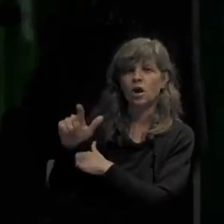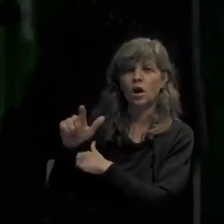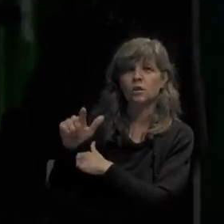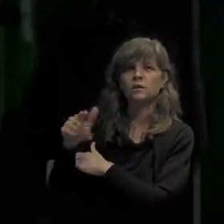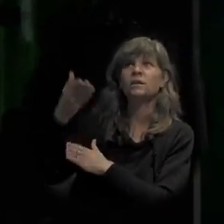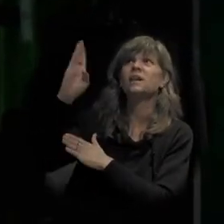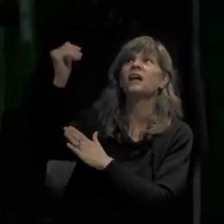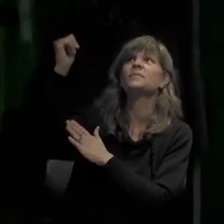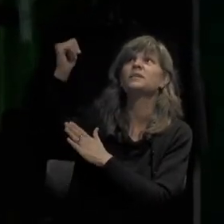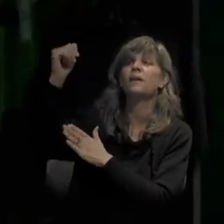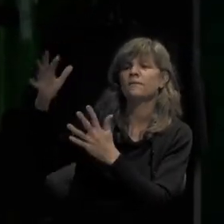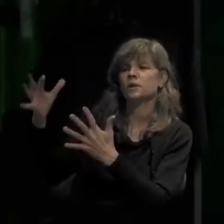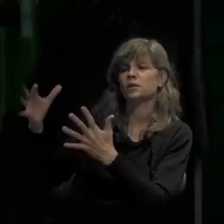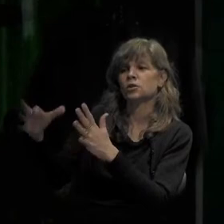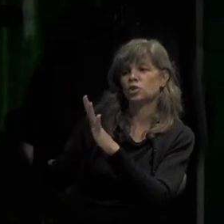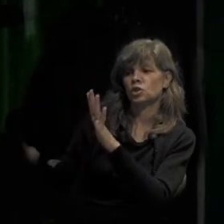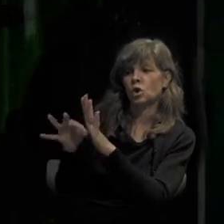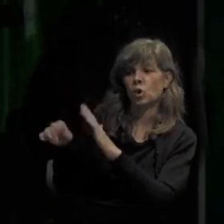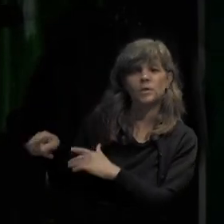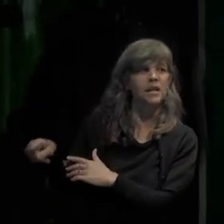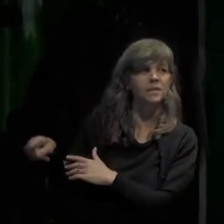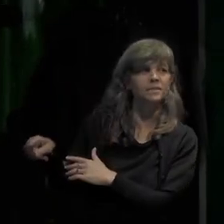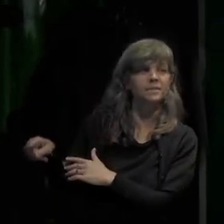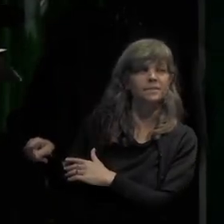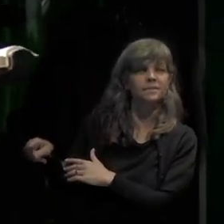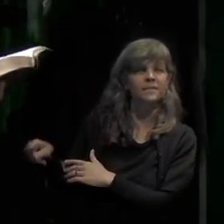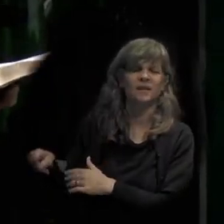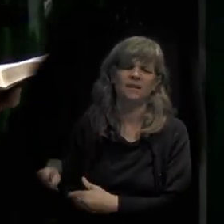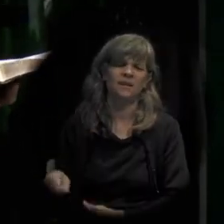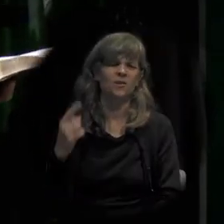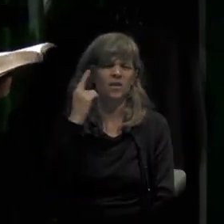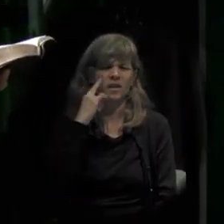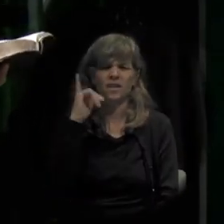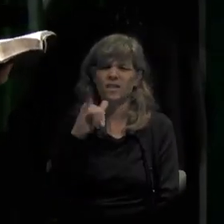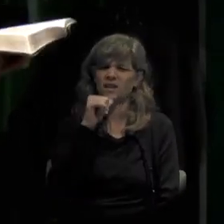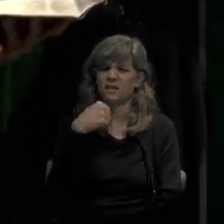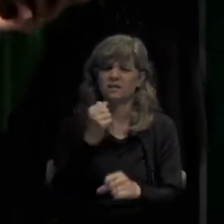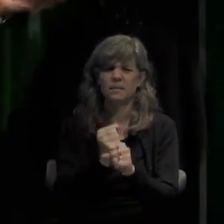guiltless? Now wait a minute. This doesn't make any sense.